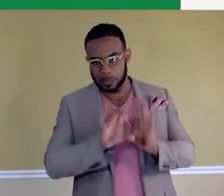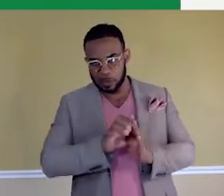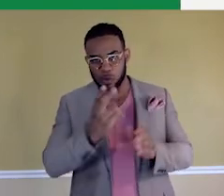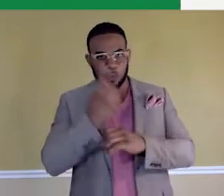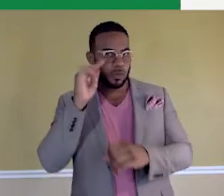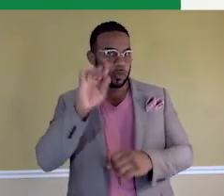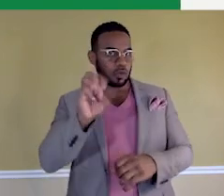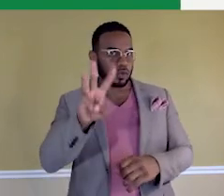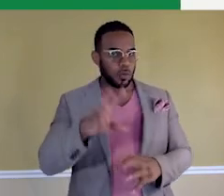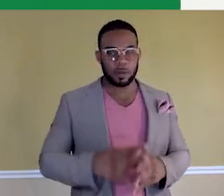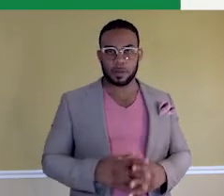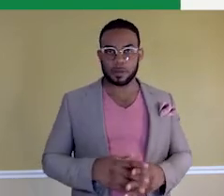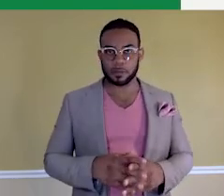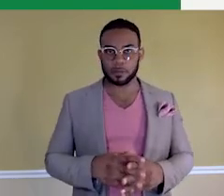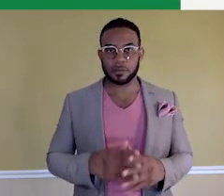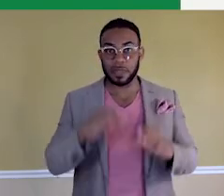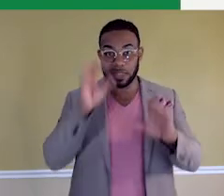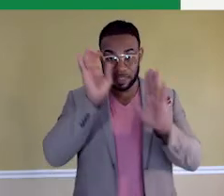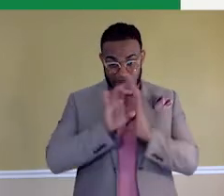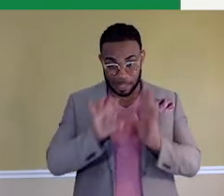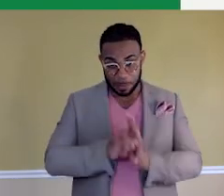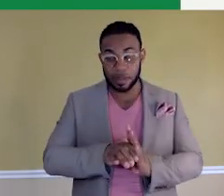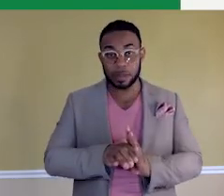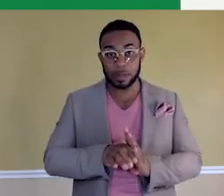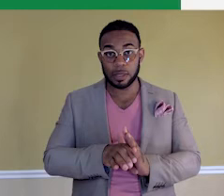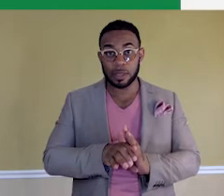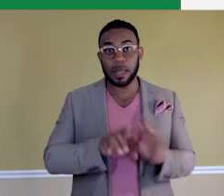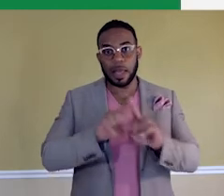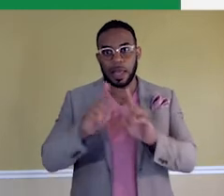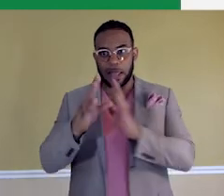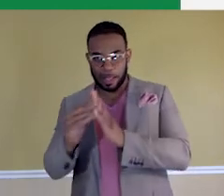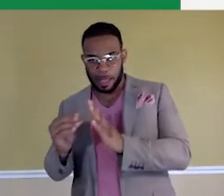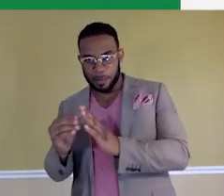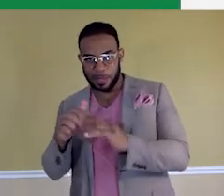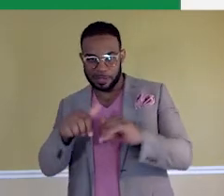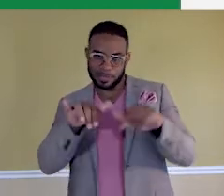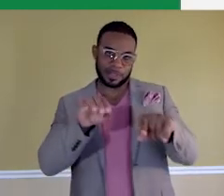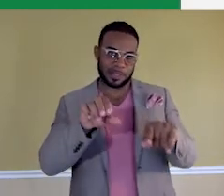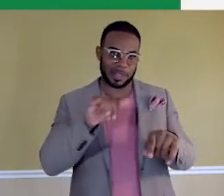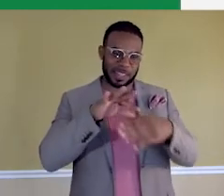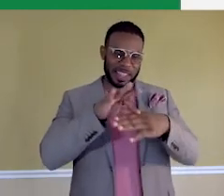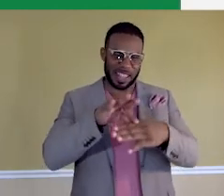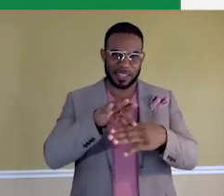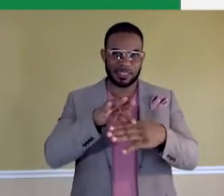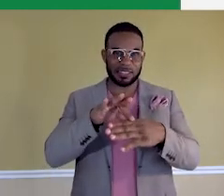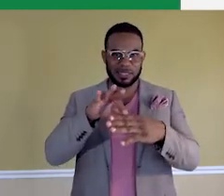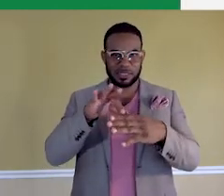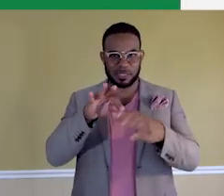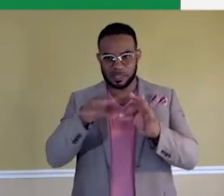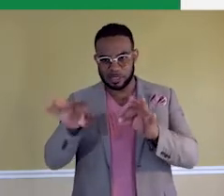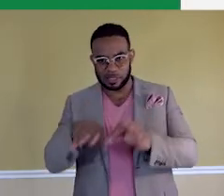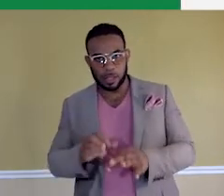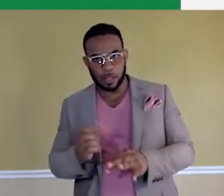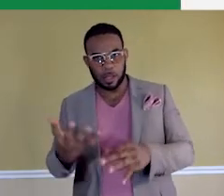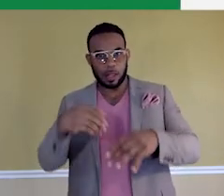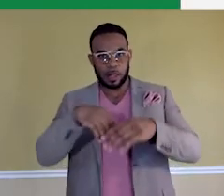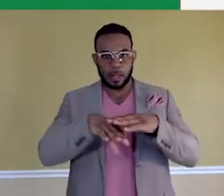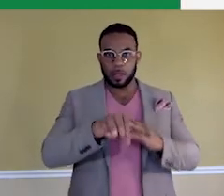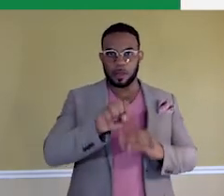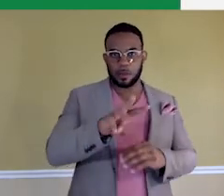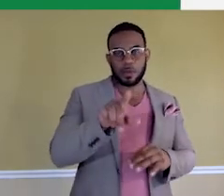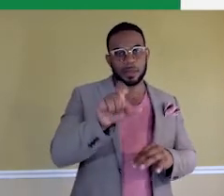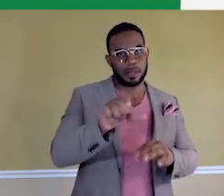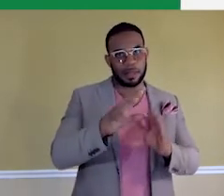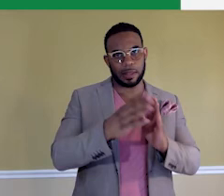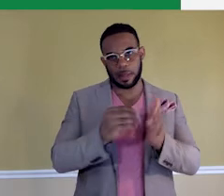for your software. The images and the copy in this case, the content, the text you'll be incorporating to your software, you